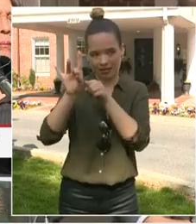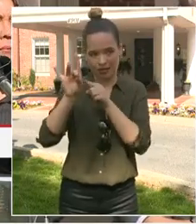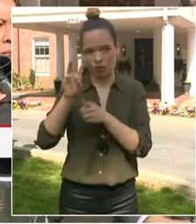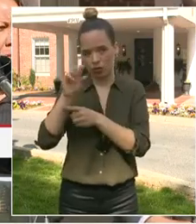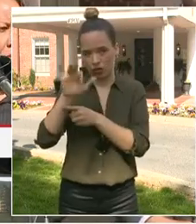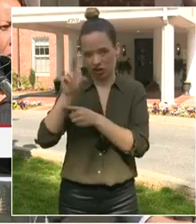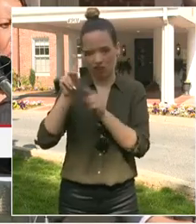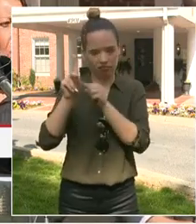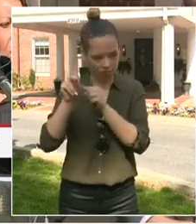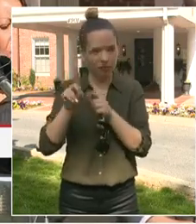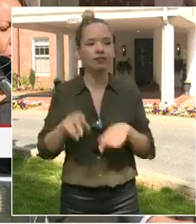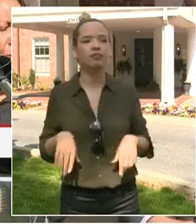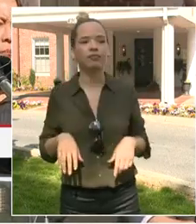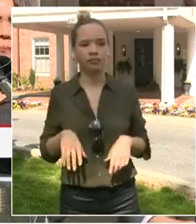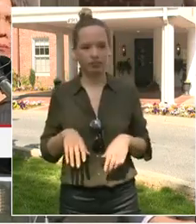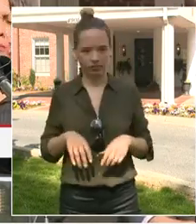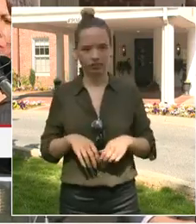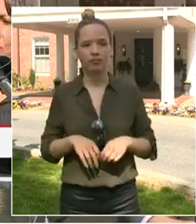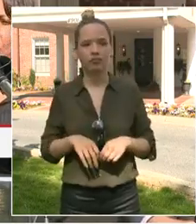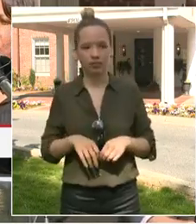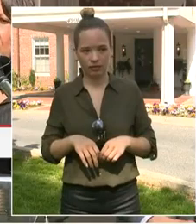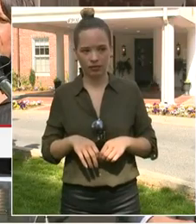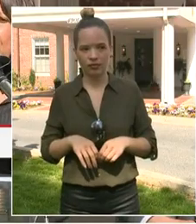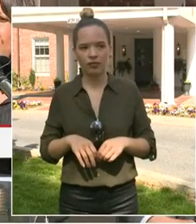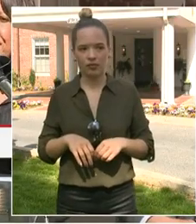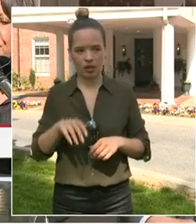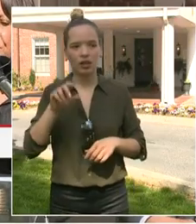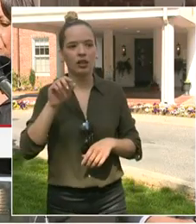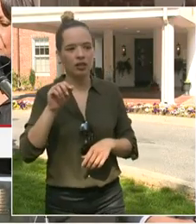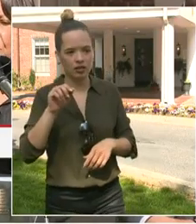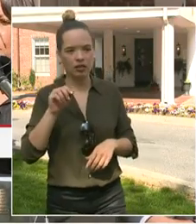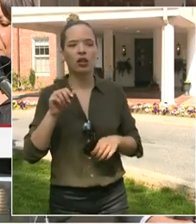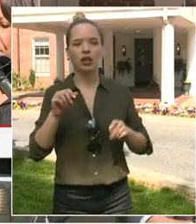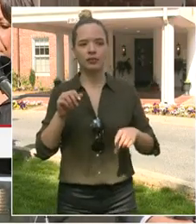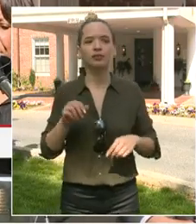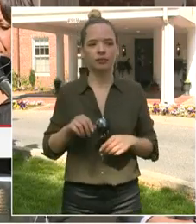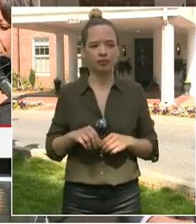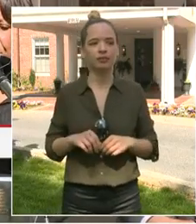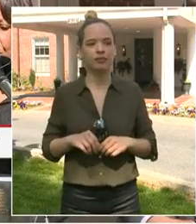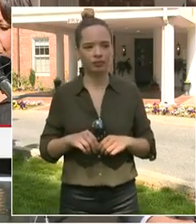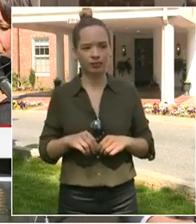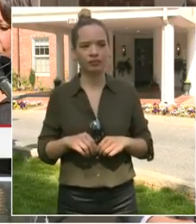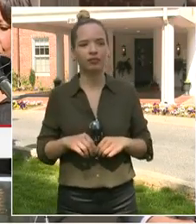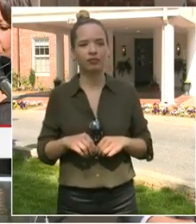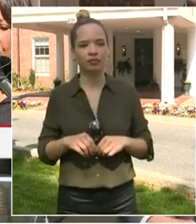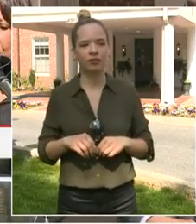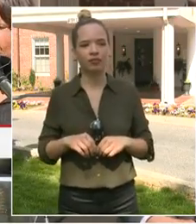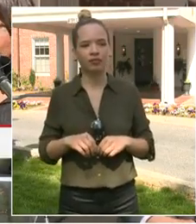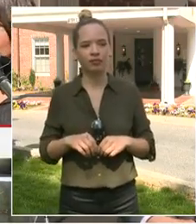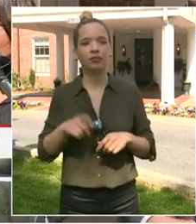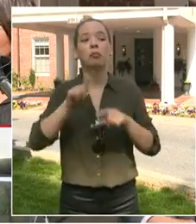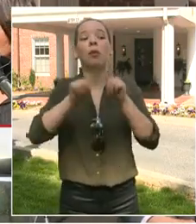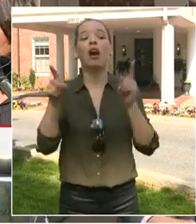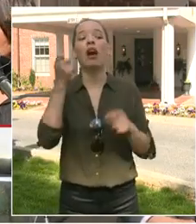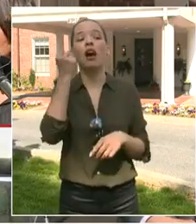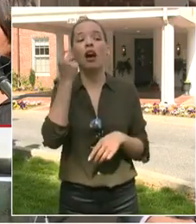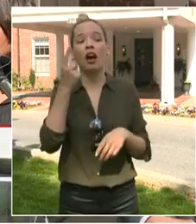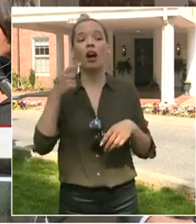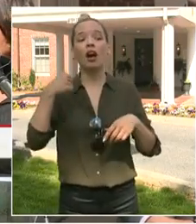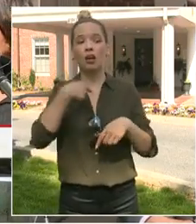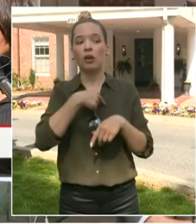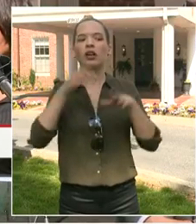work to do. So we launched this commission to focus on what you have heard from your leadership